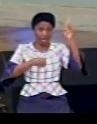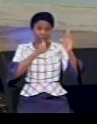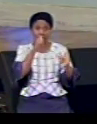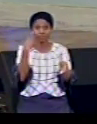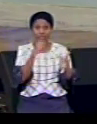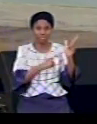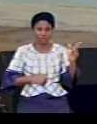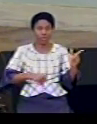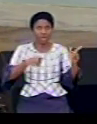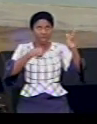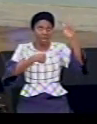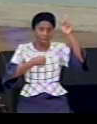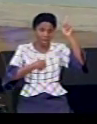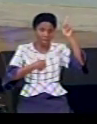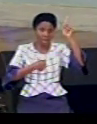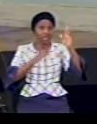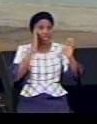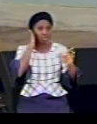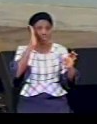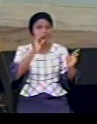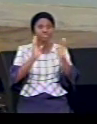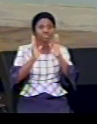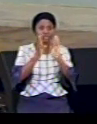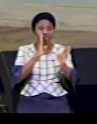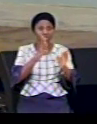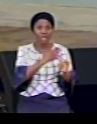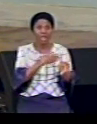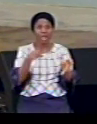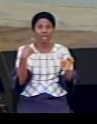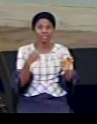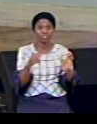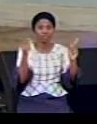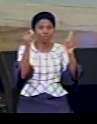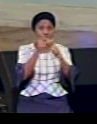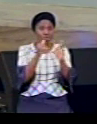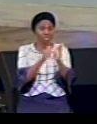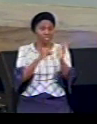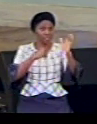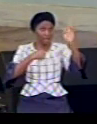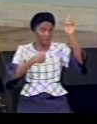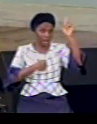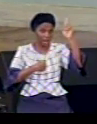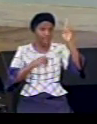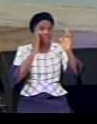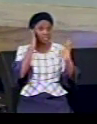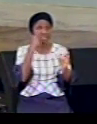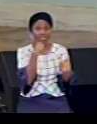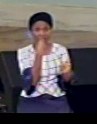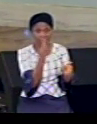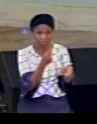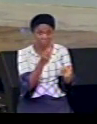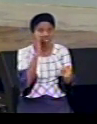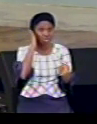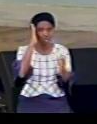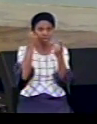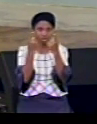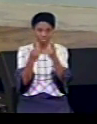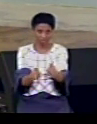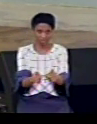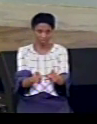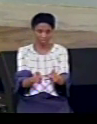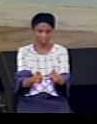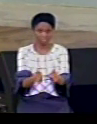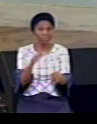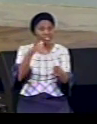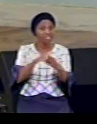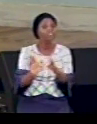speak, and the word that I shall speak shall come to pass.